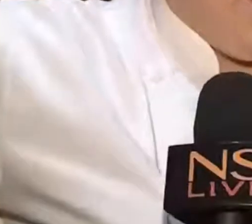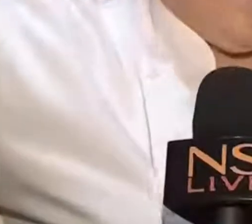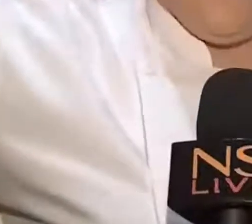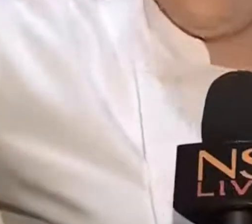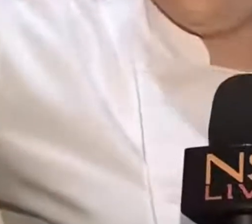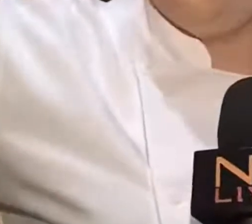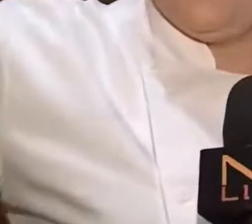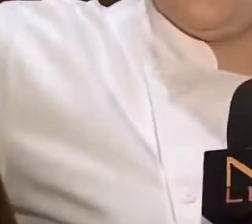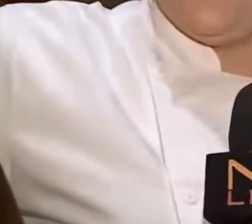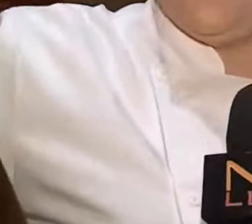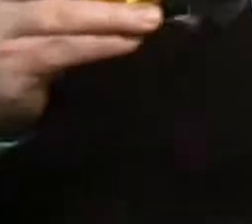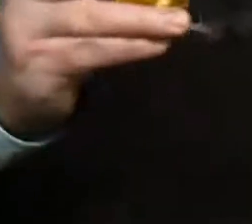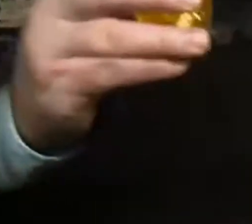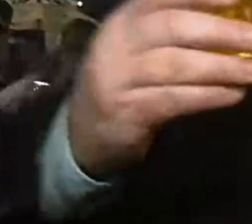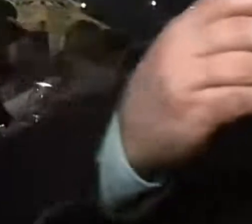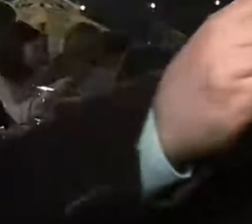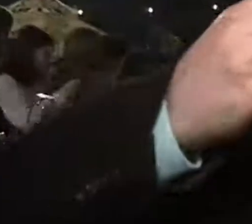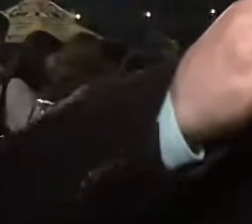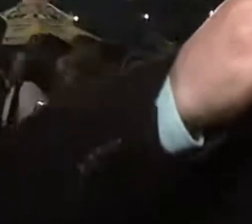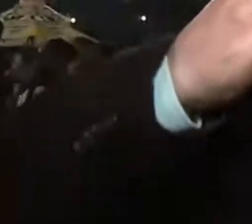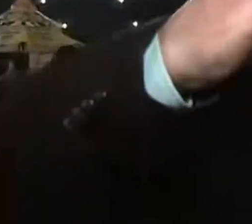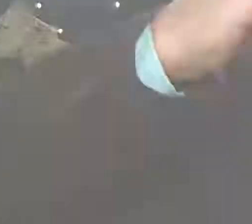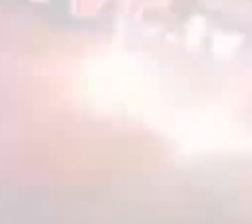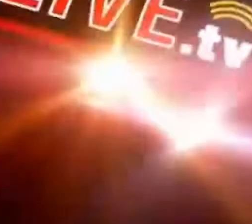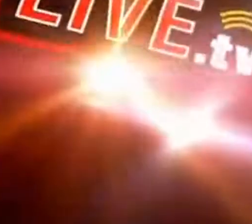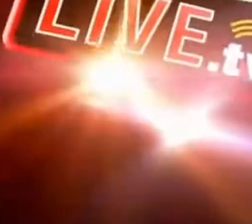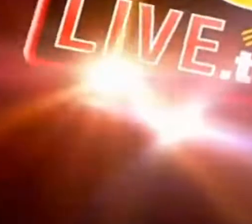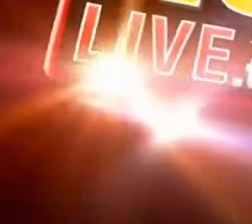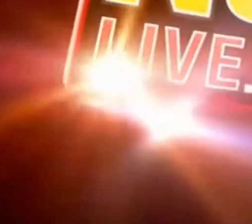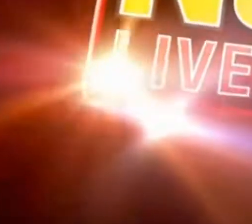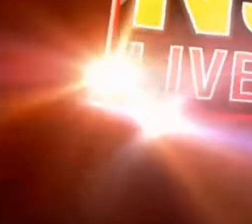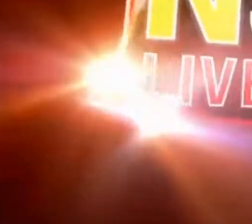out. And the milk chocolate. Beer in Austria.